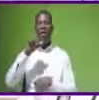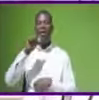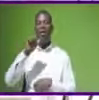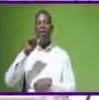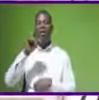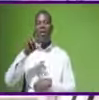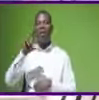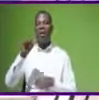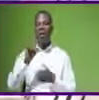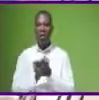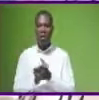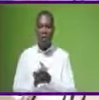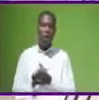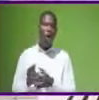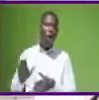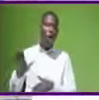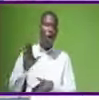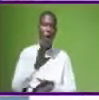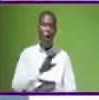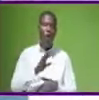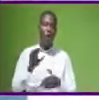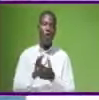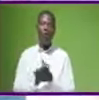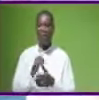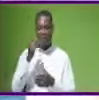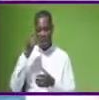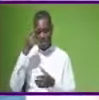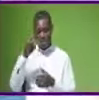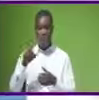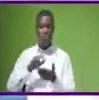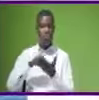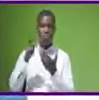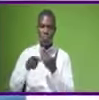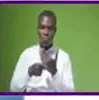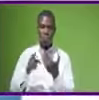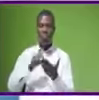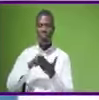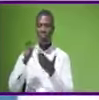yes, sliding window, livers in yes. Na project cremofo na eyo.